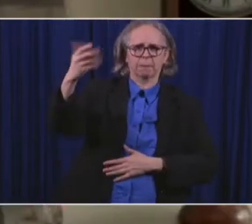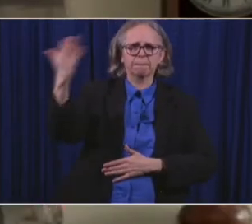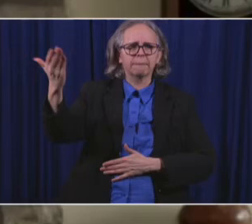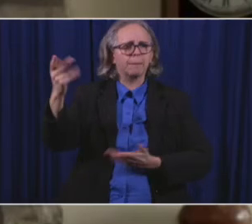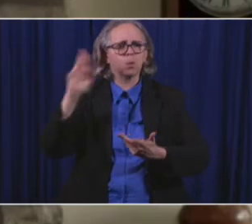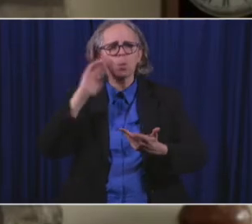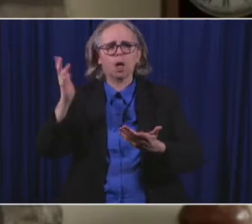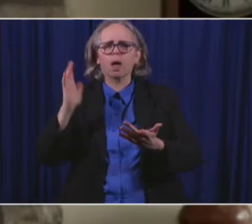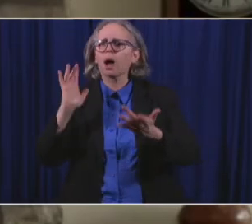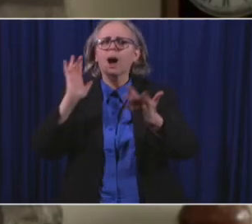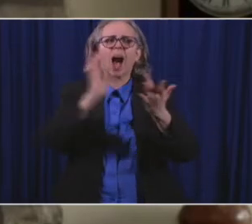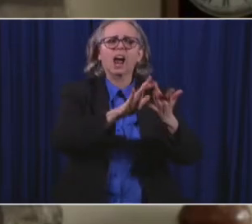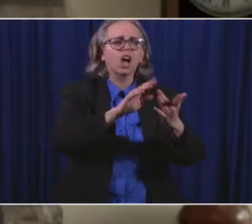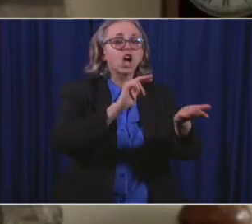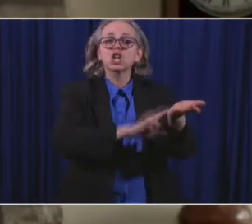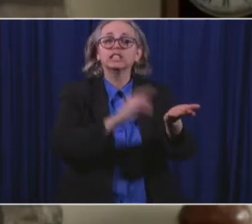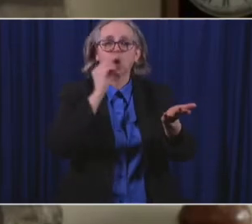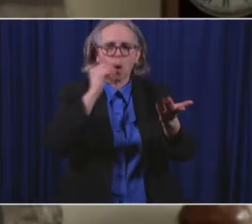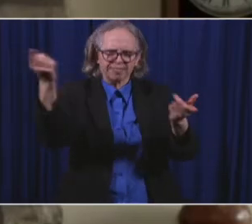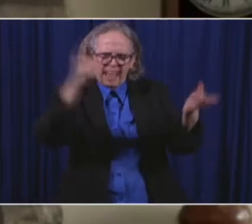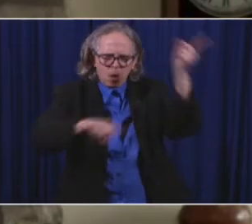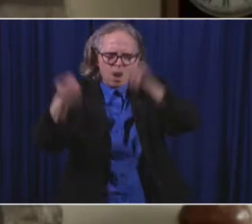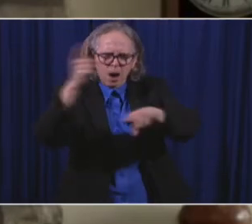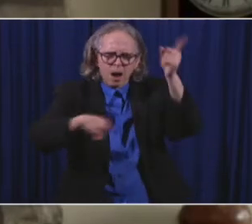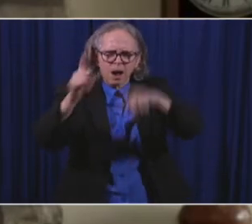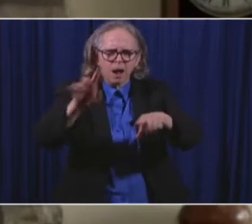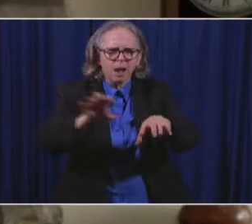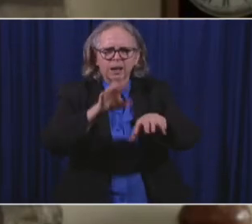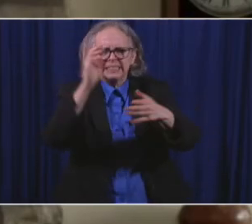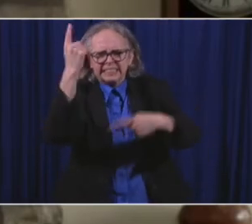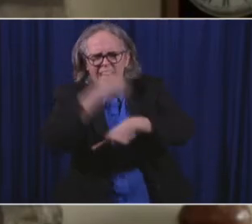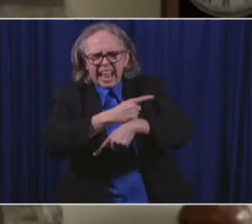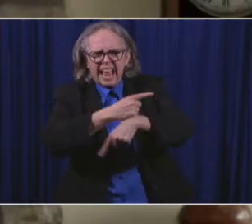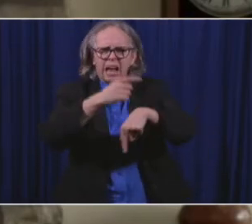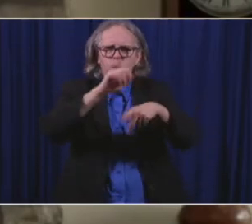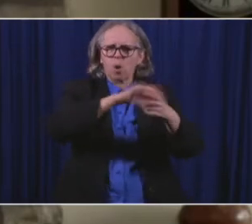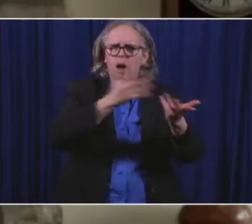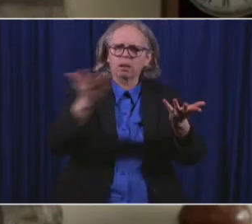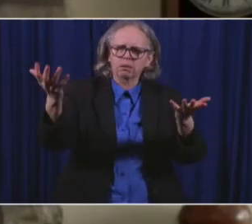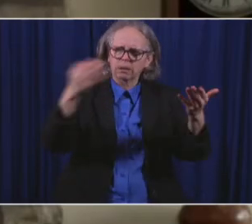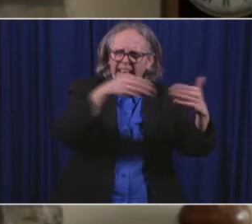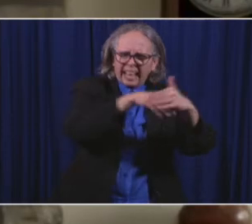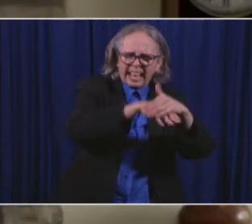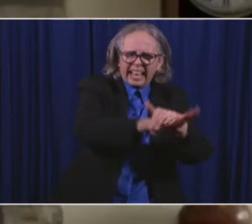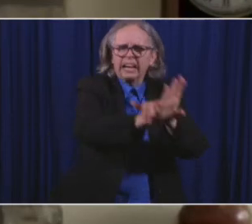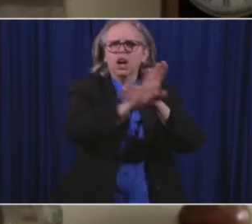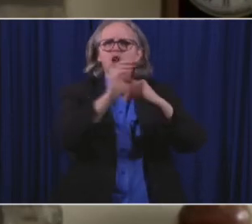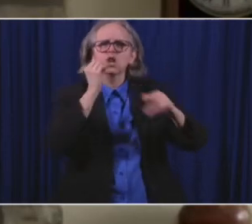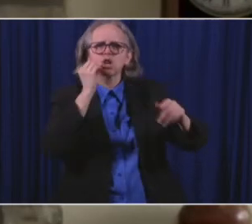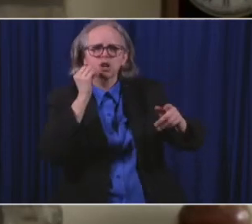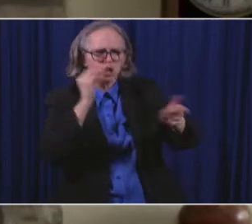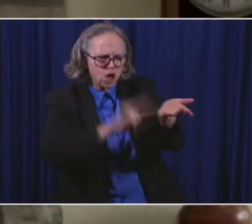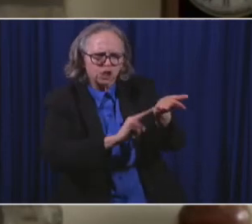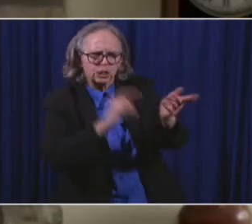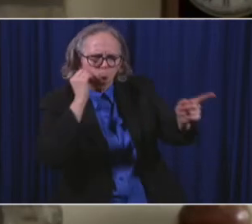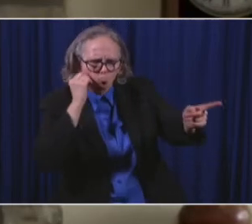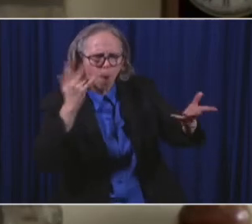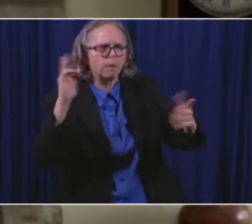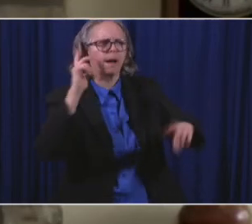be in there. And what we're requesting nursing homes do, and any other kind of care that's falling under that